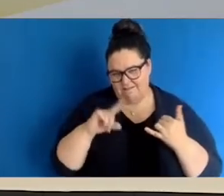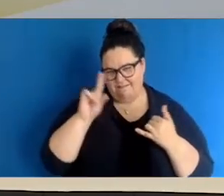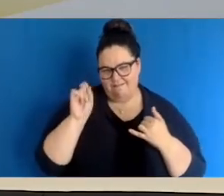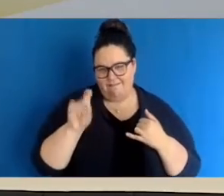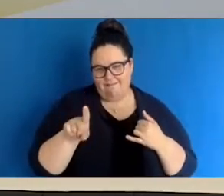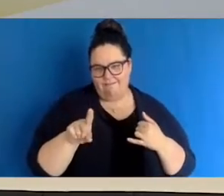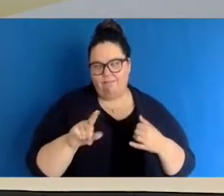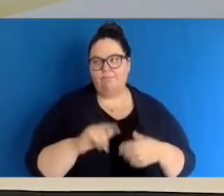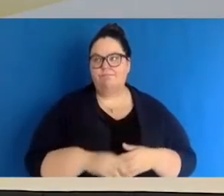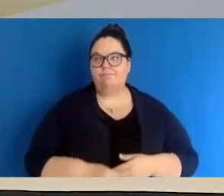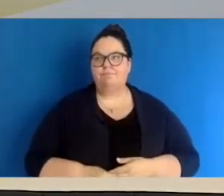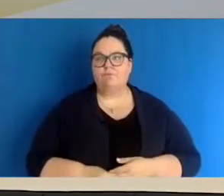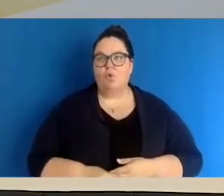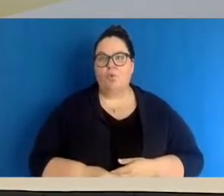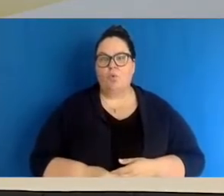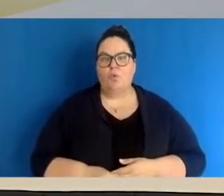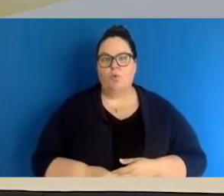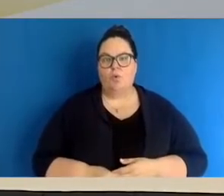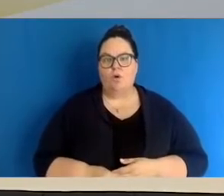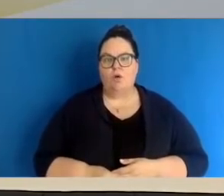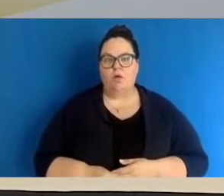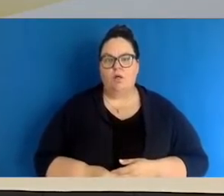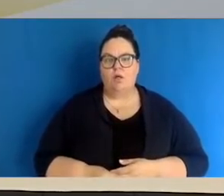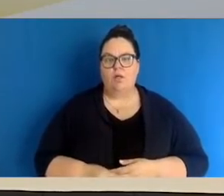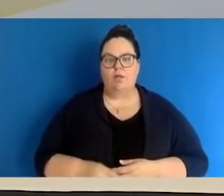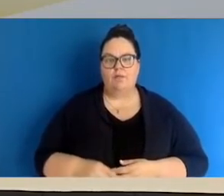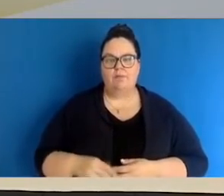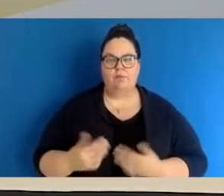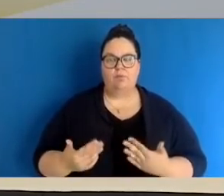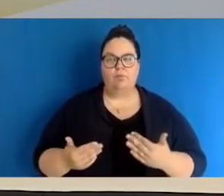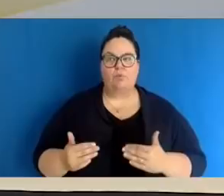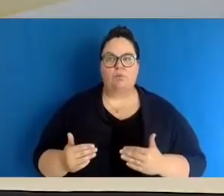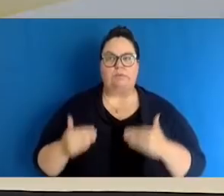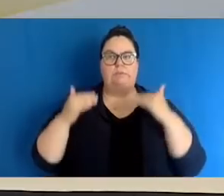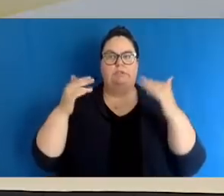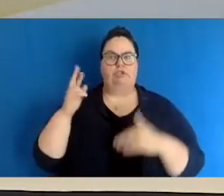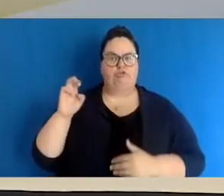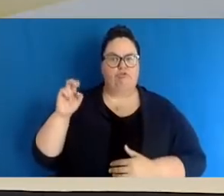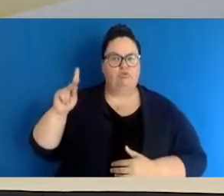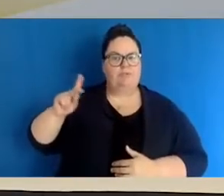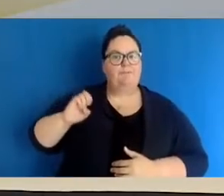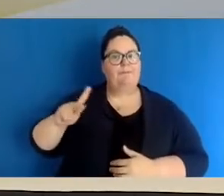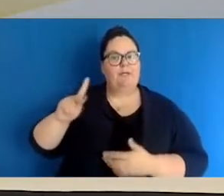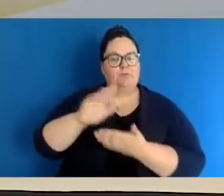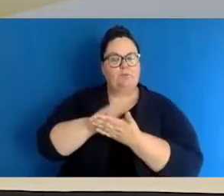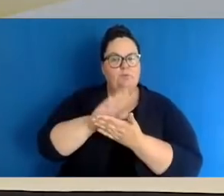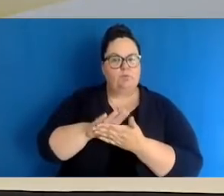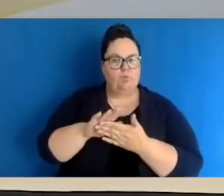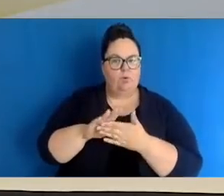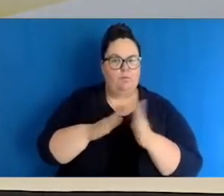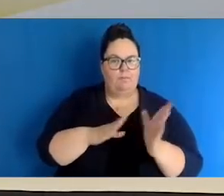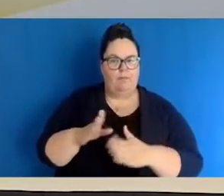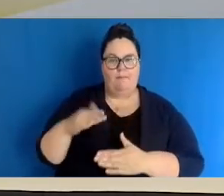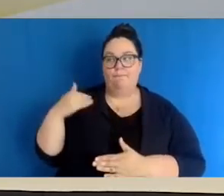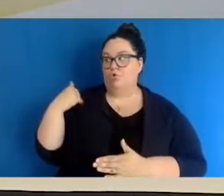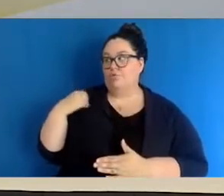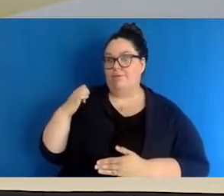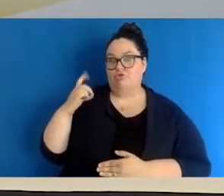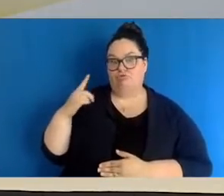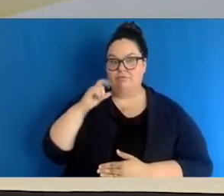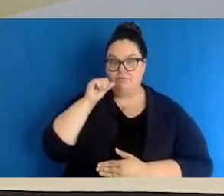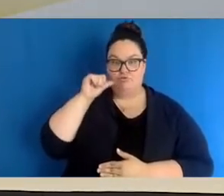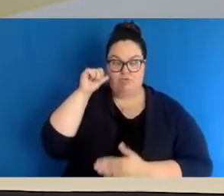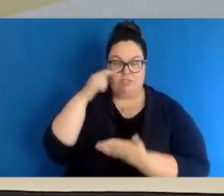risk outlined in the back to school plan. I mean, I'd spoken to the Minister of Education yesterday about this,